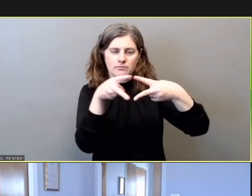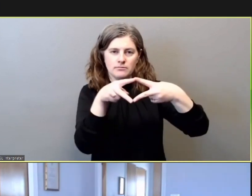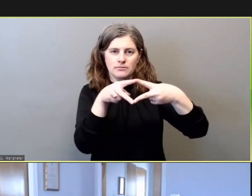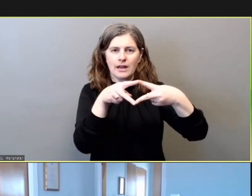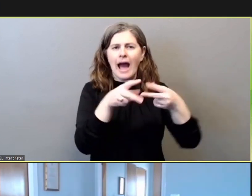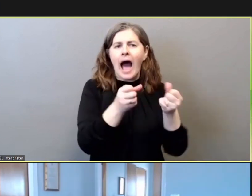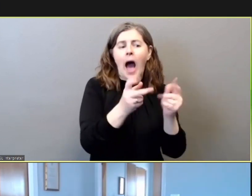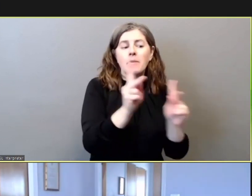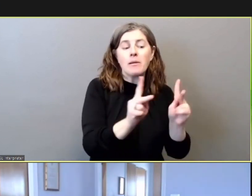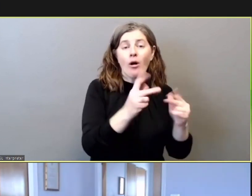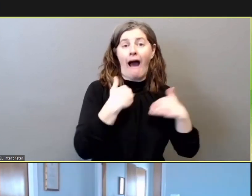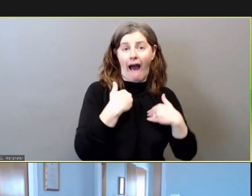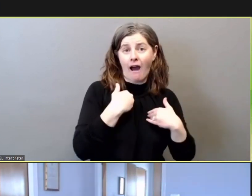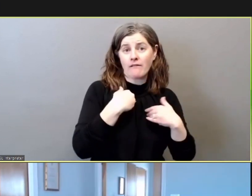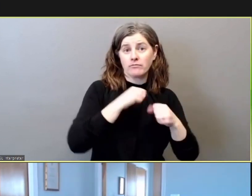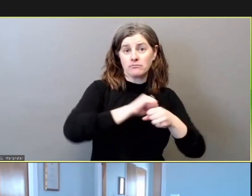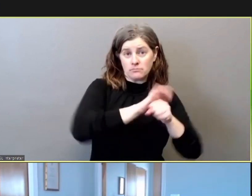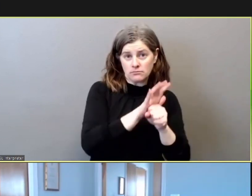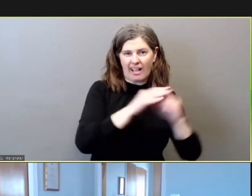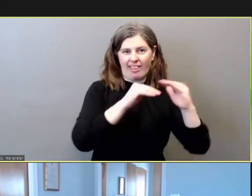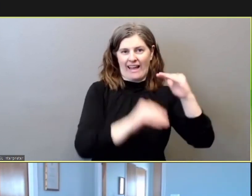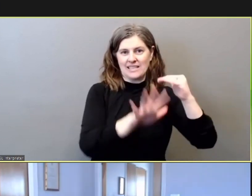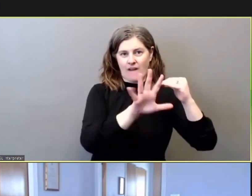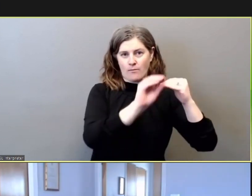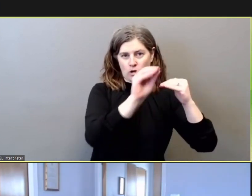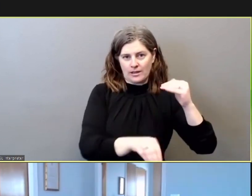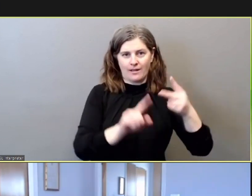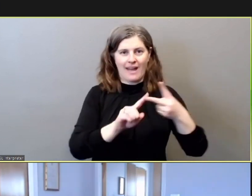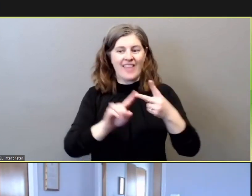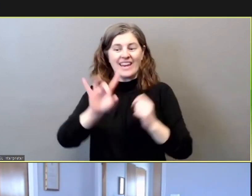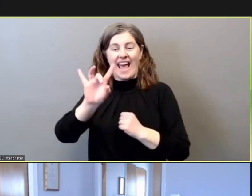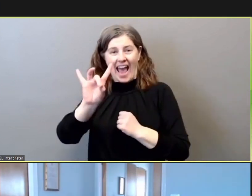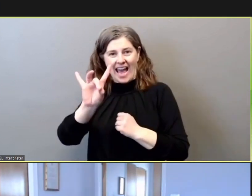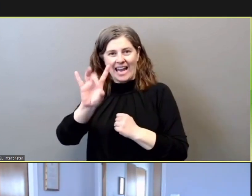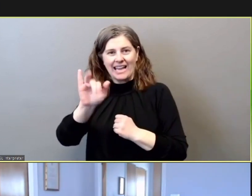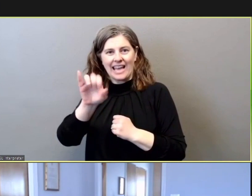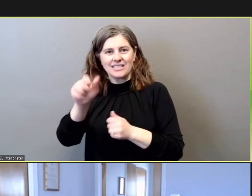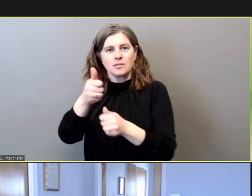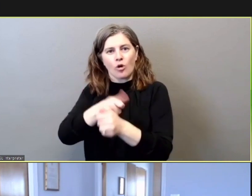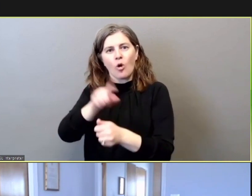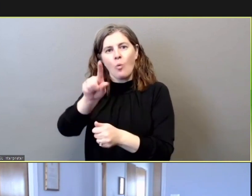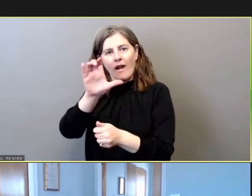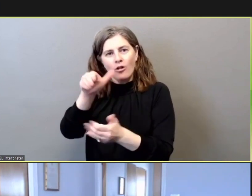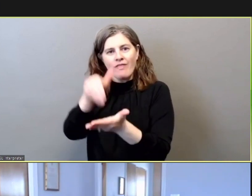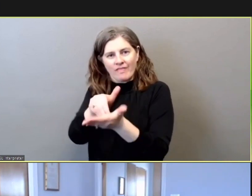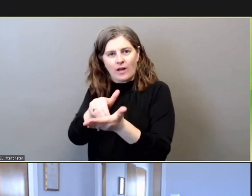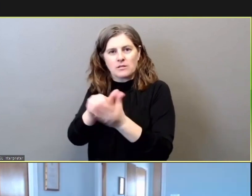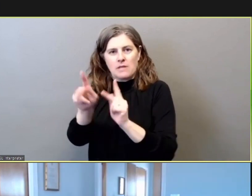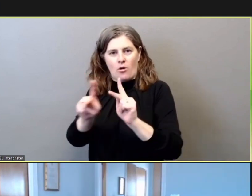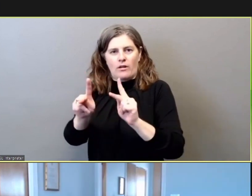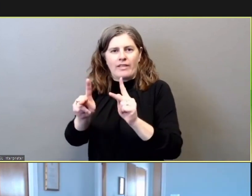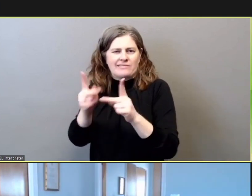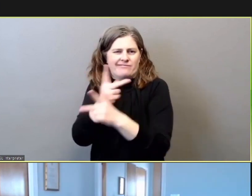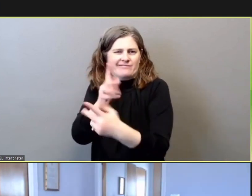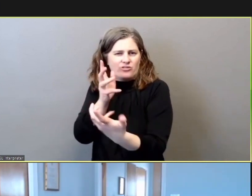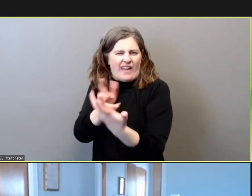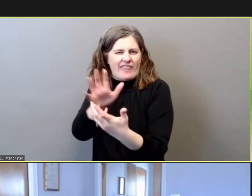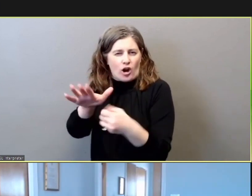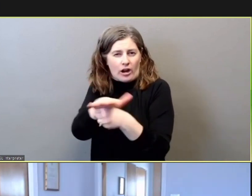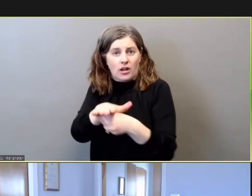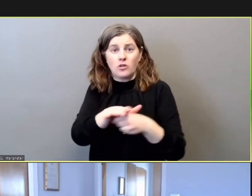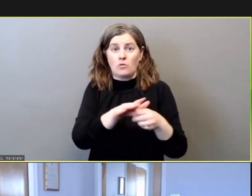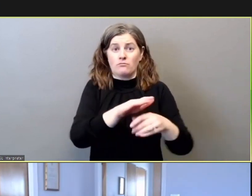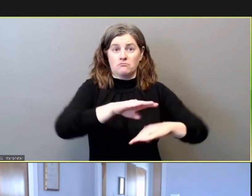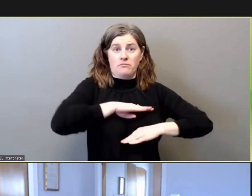positivity less than 5% and 8 cases per 100,000, which is calculated for each county, for 2 weeks. And the report comes